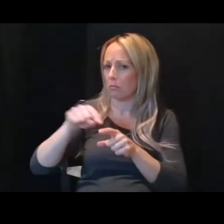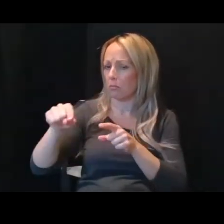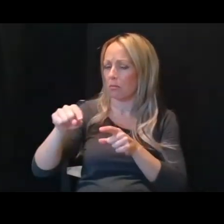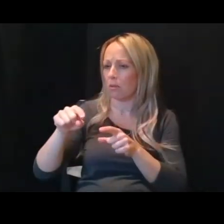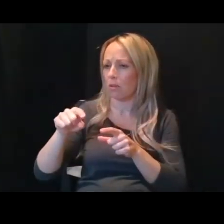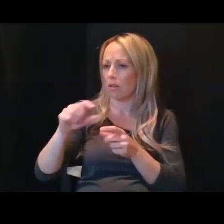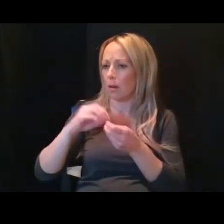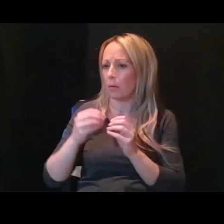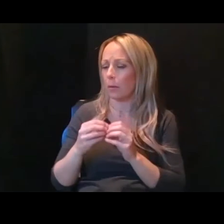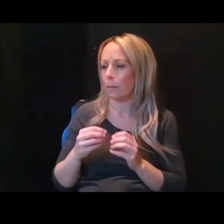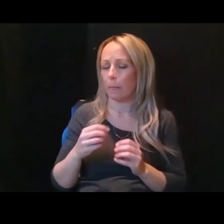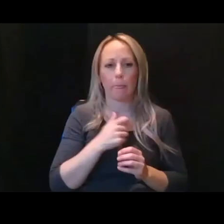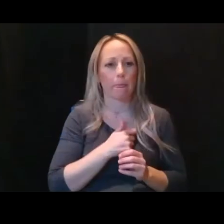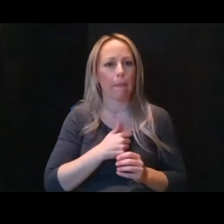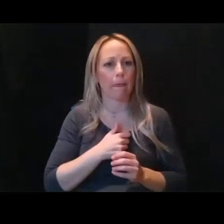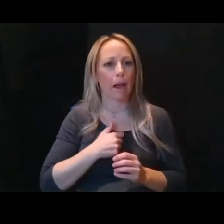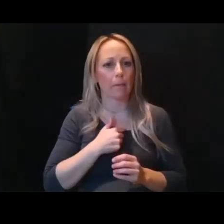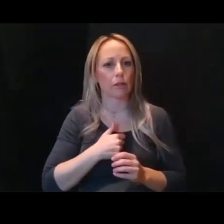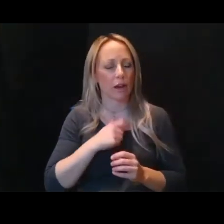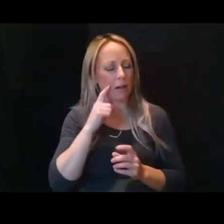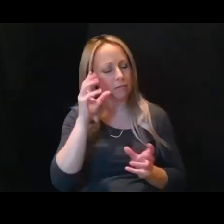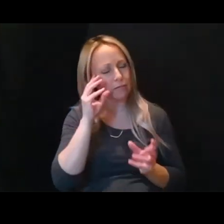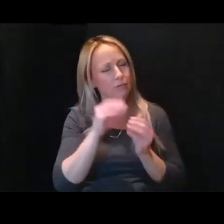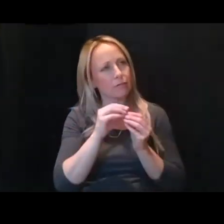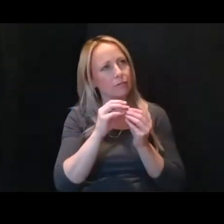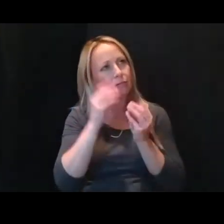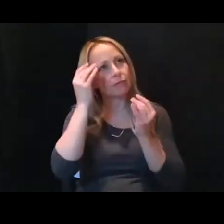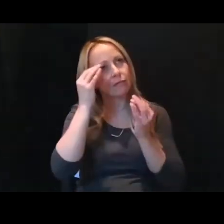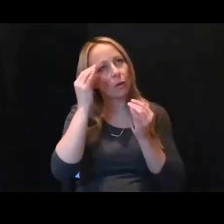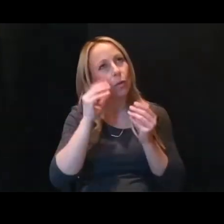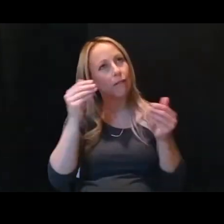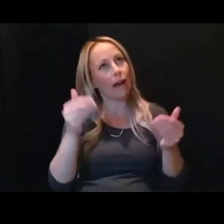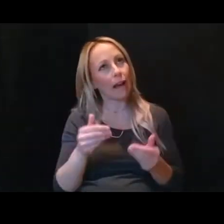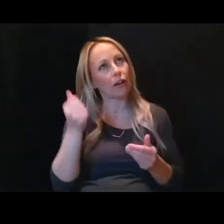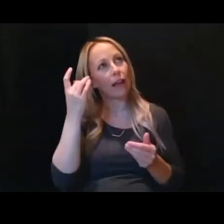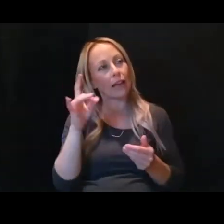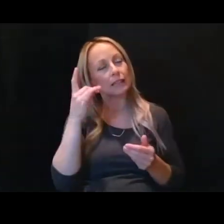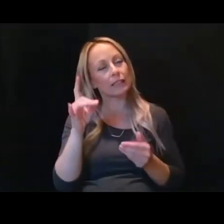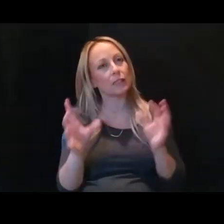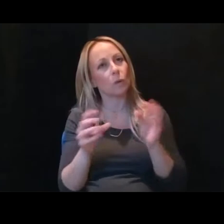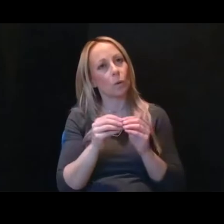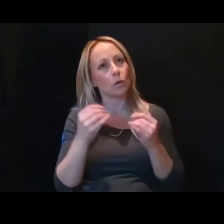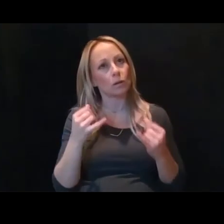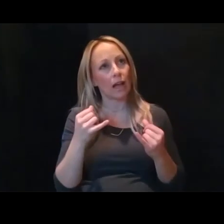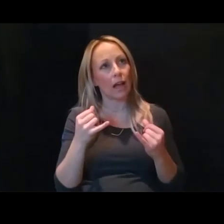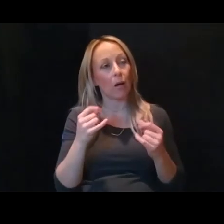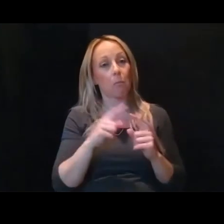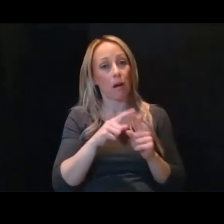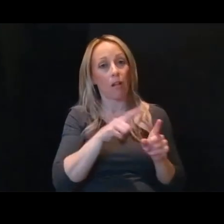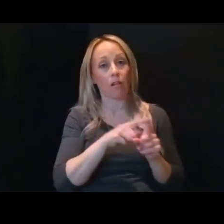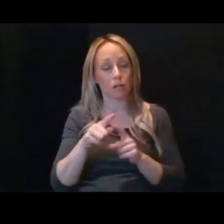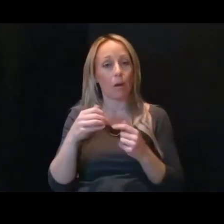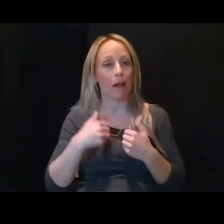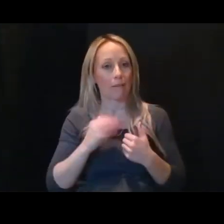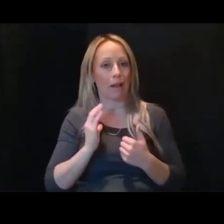Yeah, I'm sorry. I was adding in my head as well. So we have hired 18 total aside from our